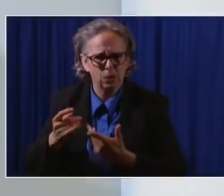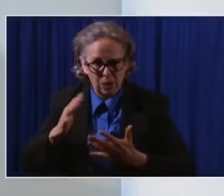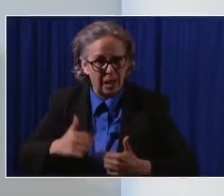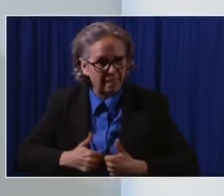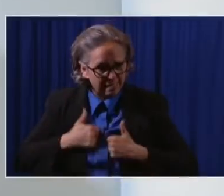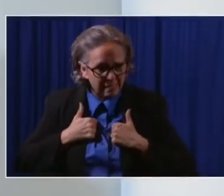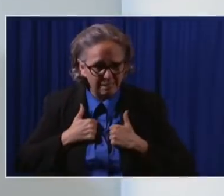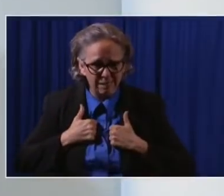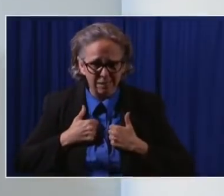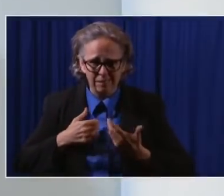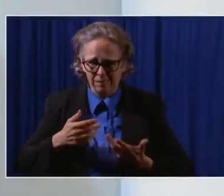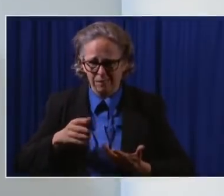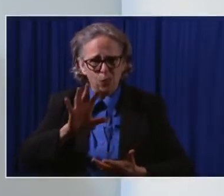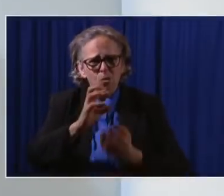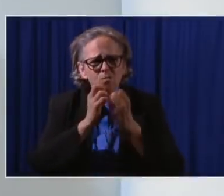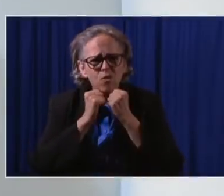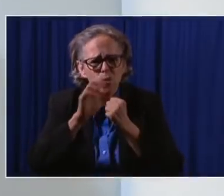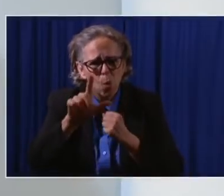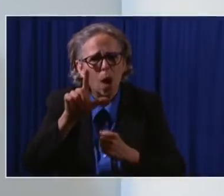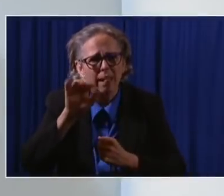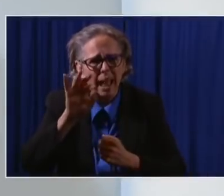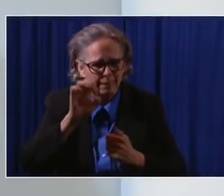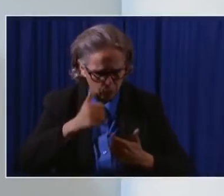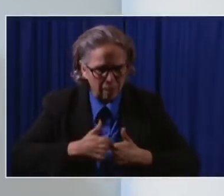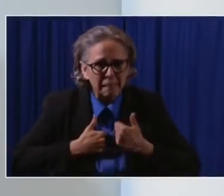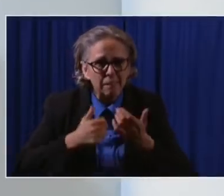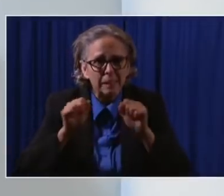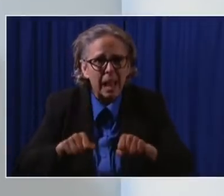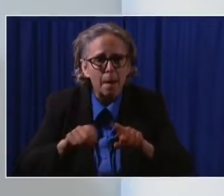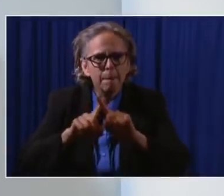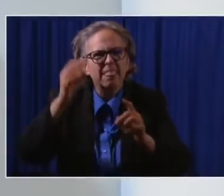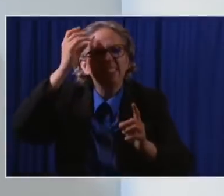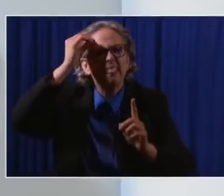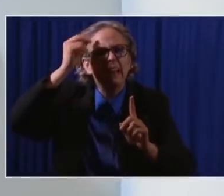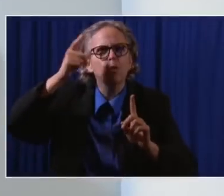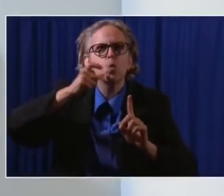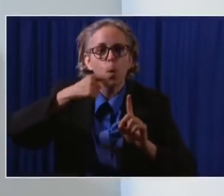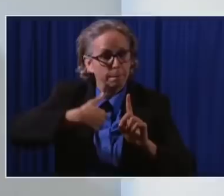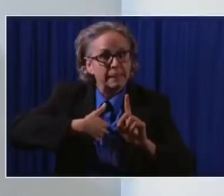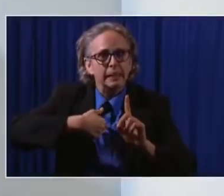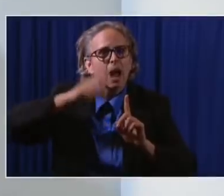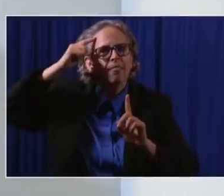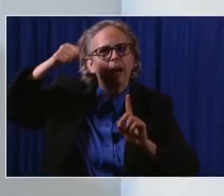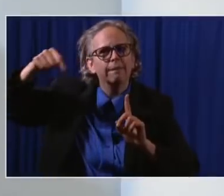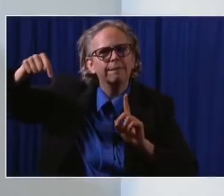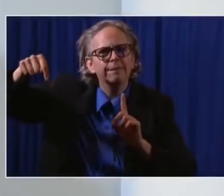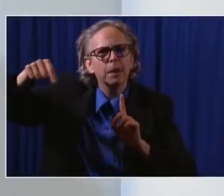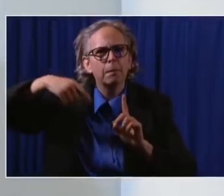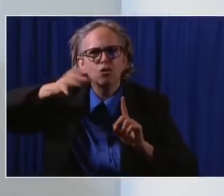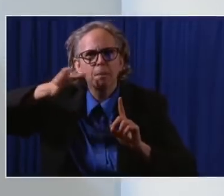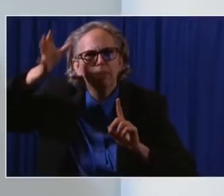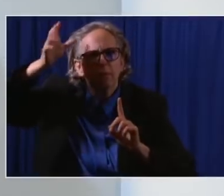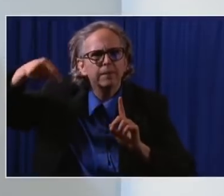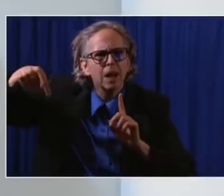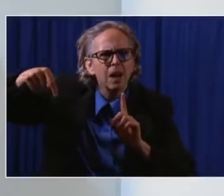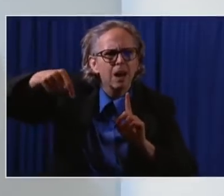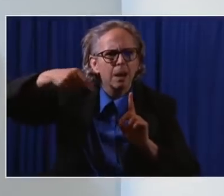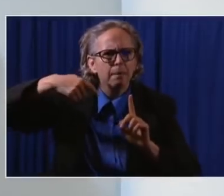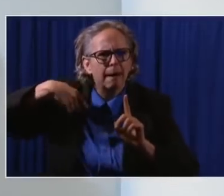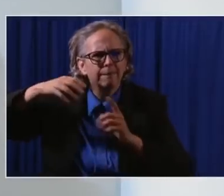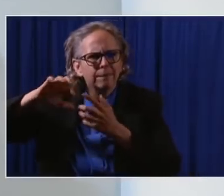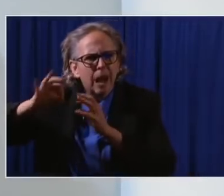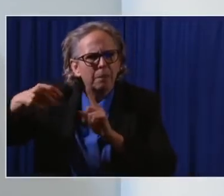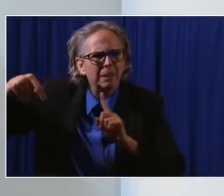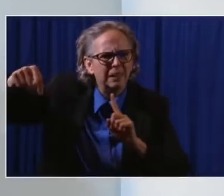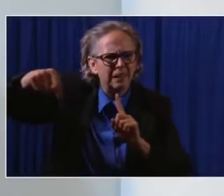thoughtfully with other people in mind. And if you think you have a symptom, oh my goodness, get a test, because you'd